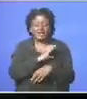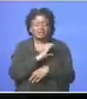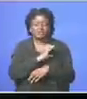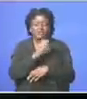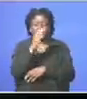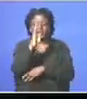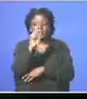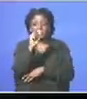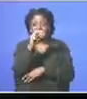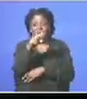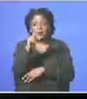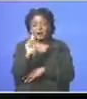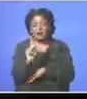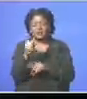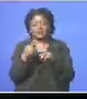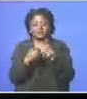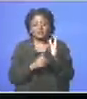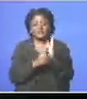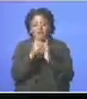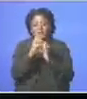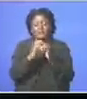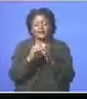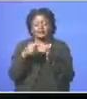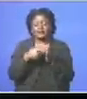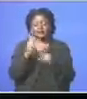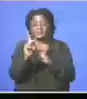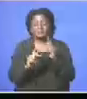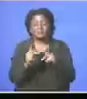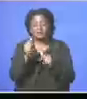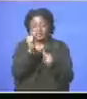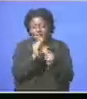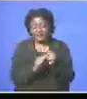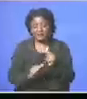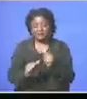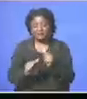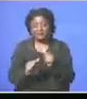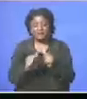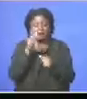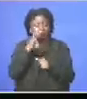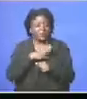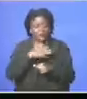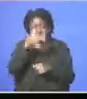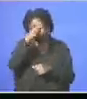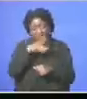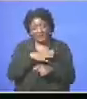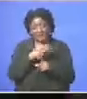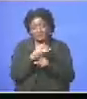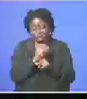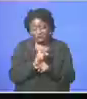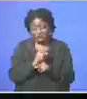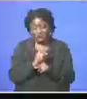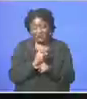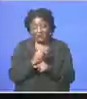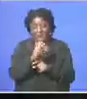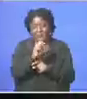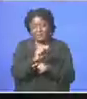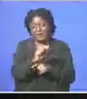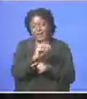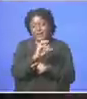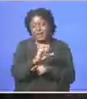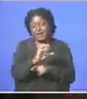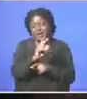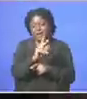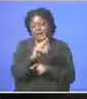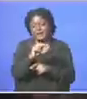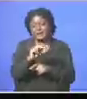island. Every living Acklins woman or man had at some point in time